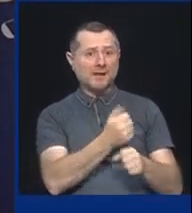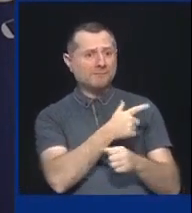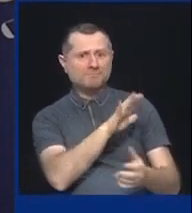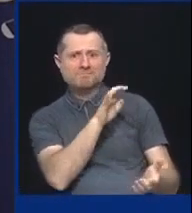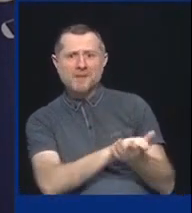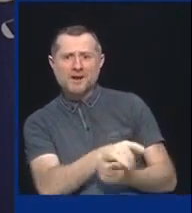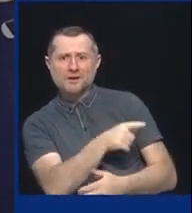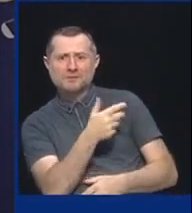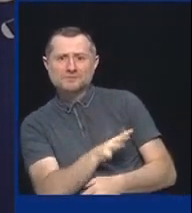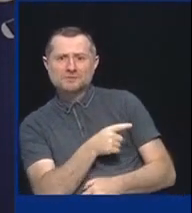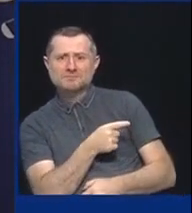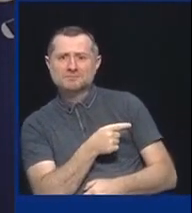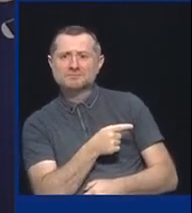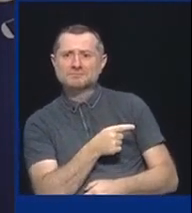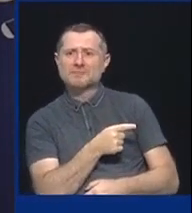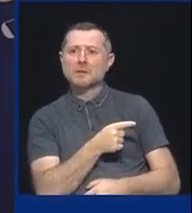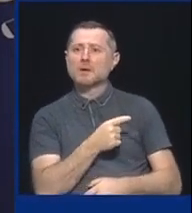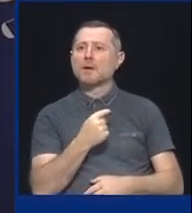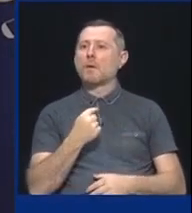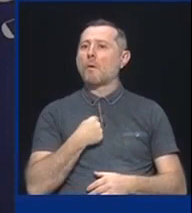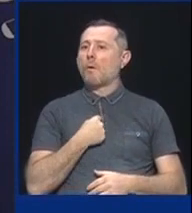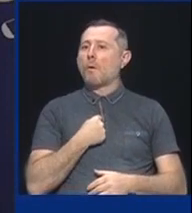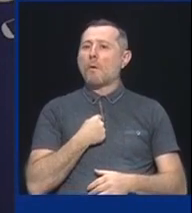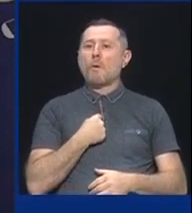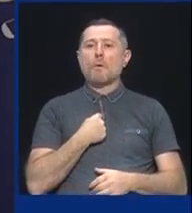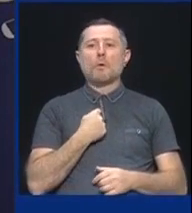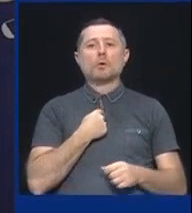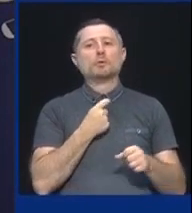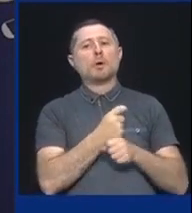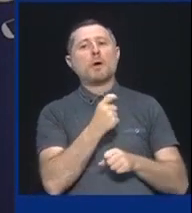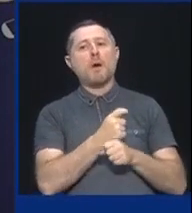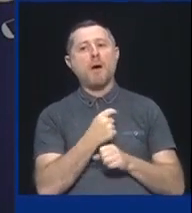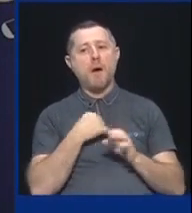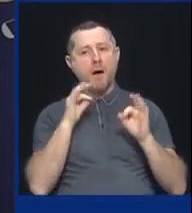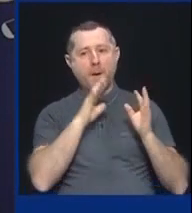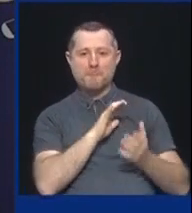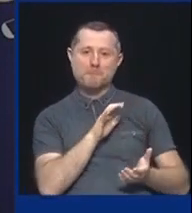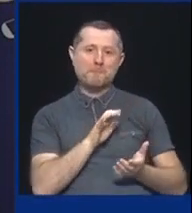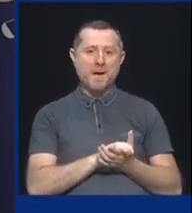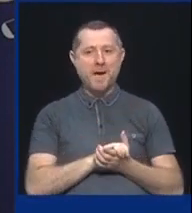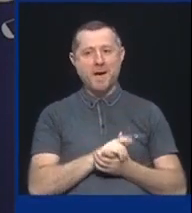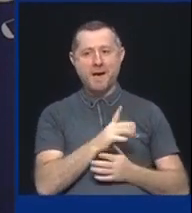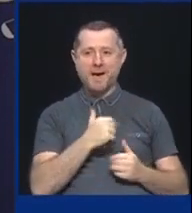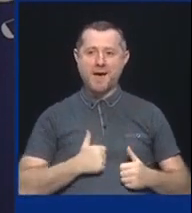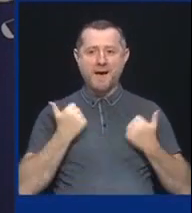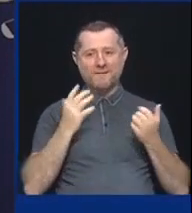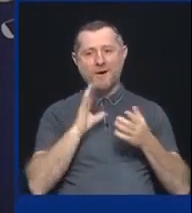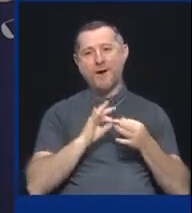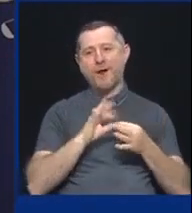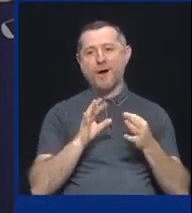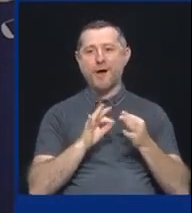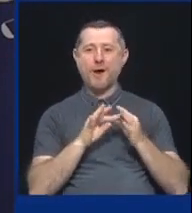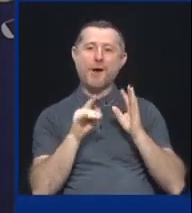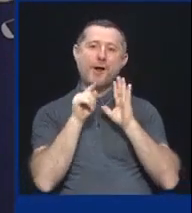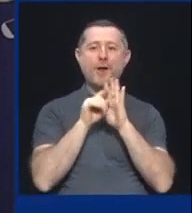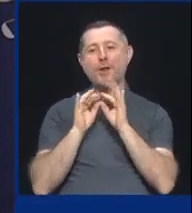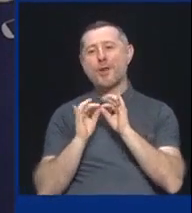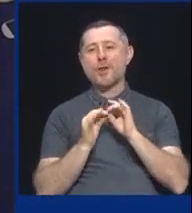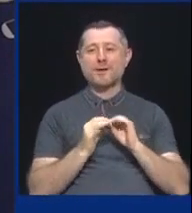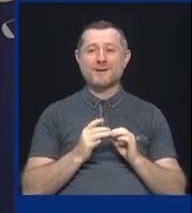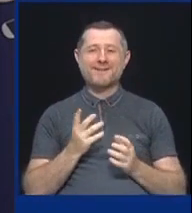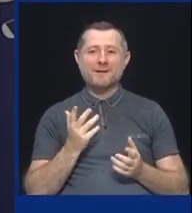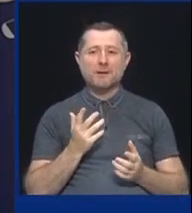jokes about the negative consequences of married life. I meant it to be